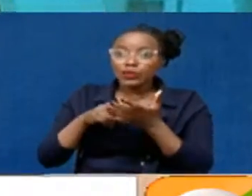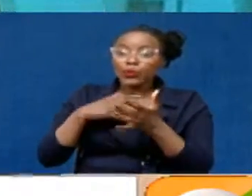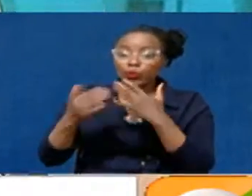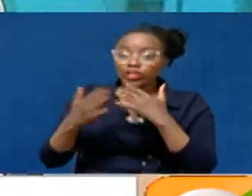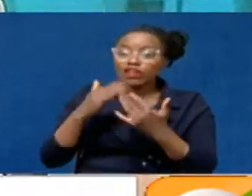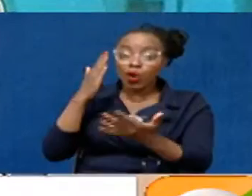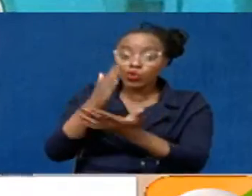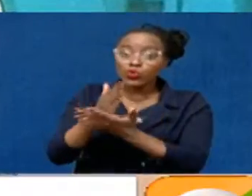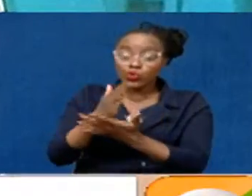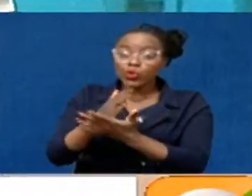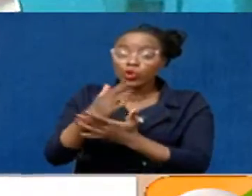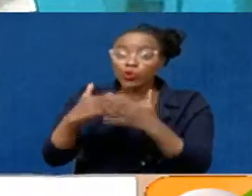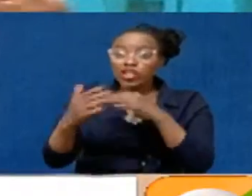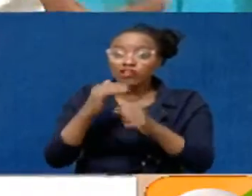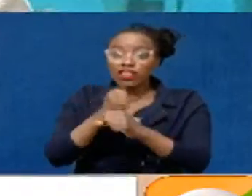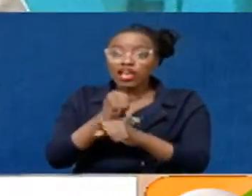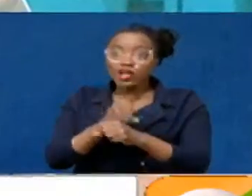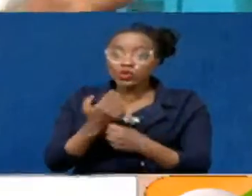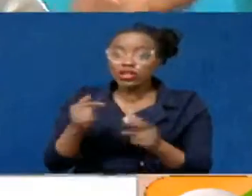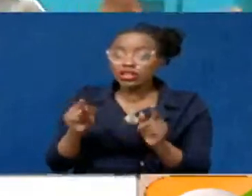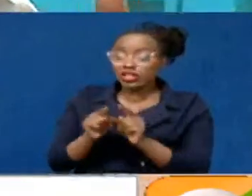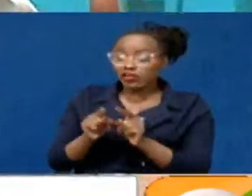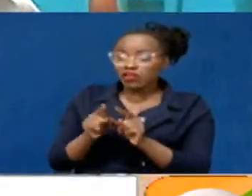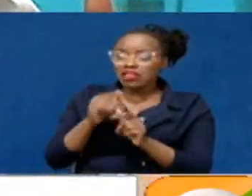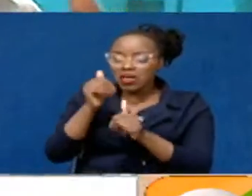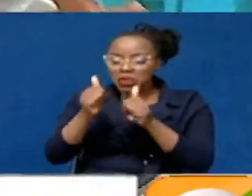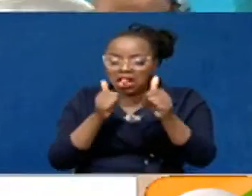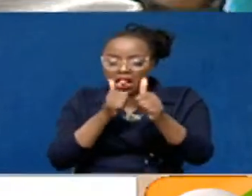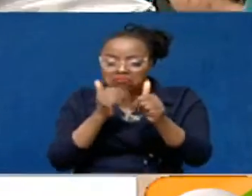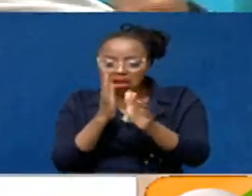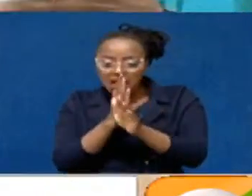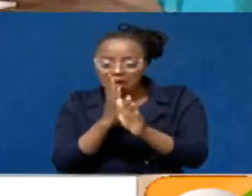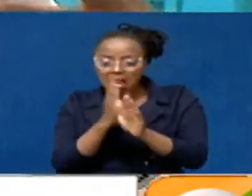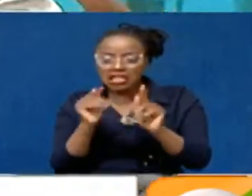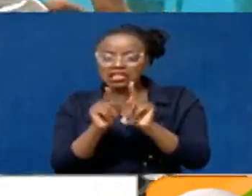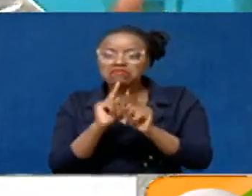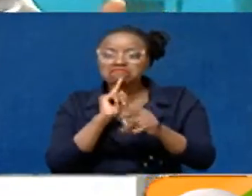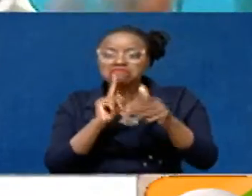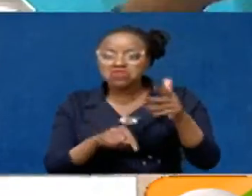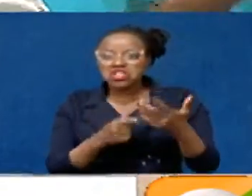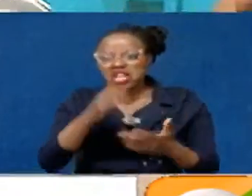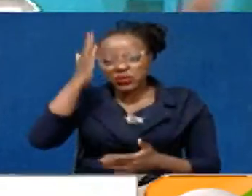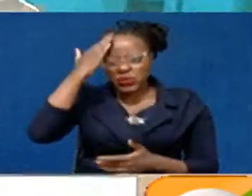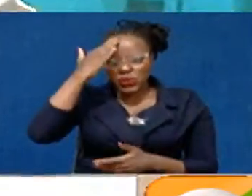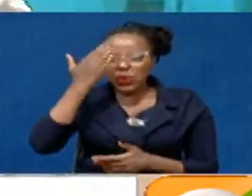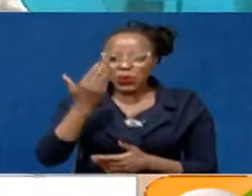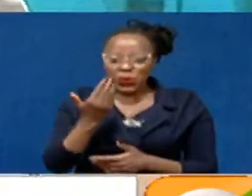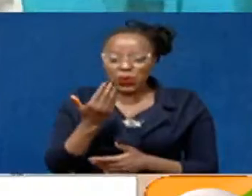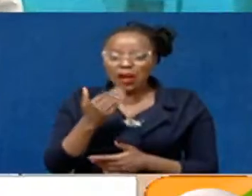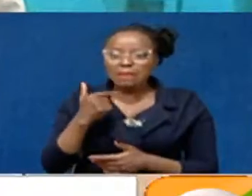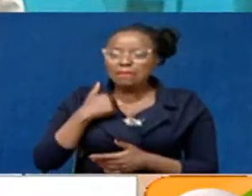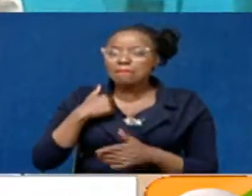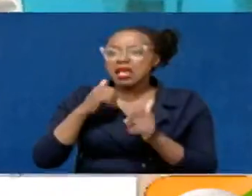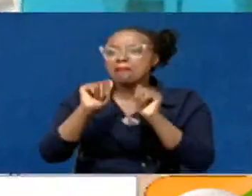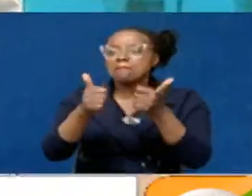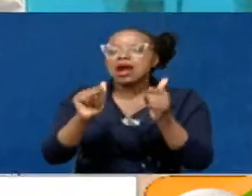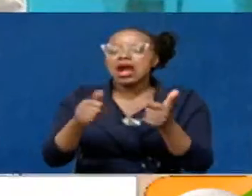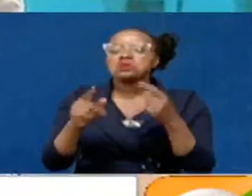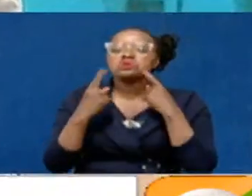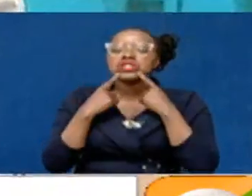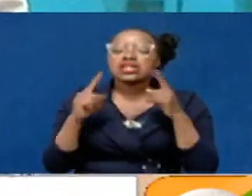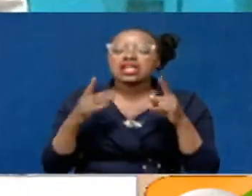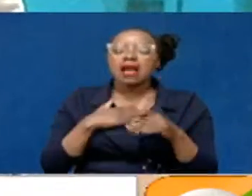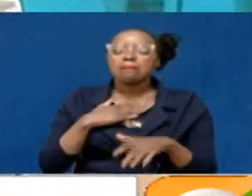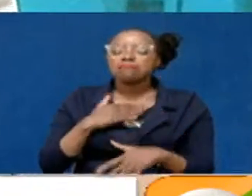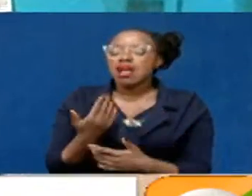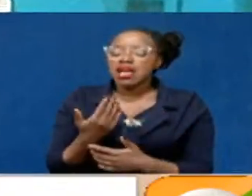are truly doing. They'll hide behind all these technicalities. That's why we'll be told that, oh, you know, I'm yet to declare